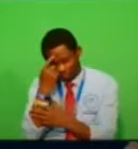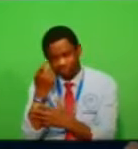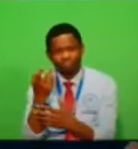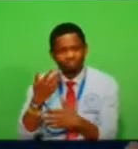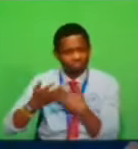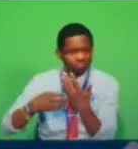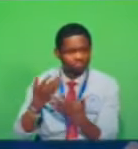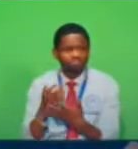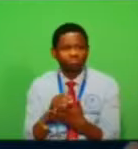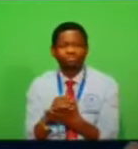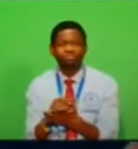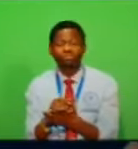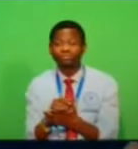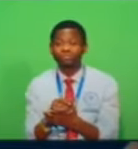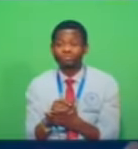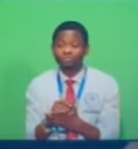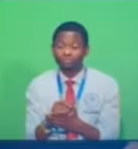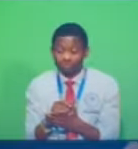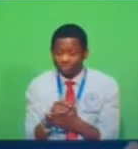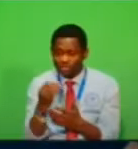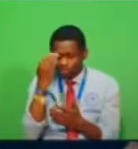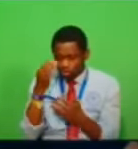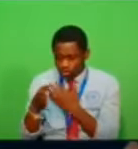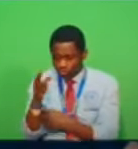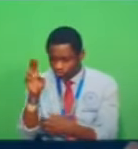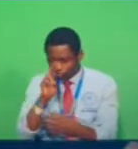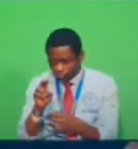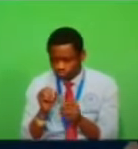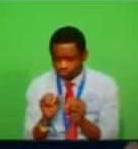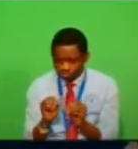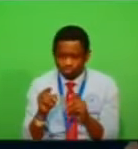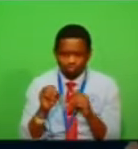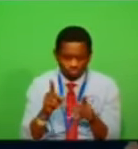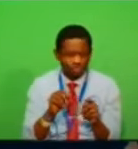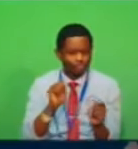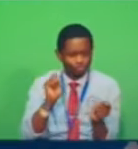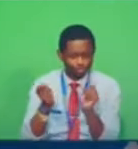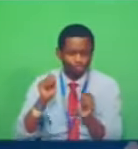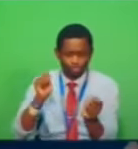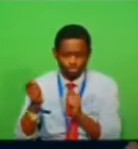believe the Lord God has used these opportunities to really shape me.